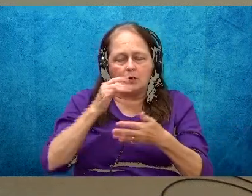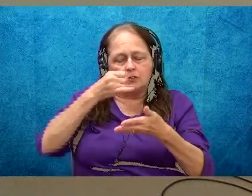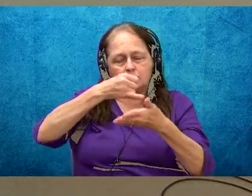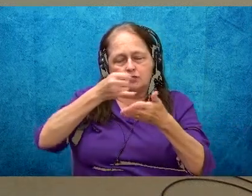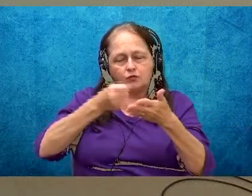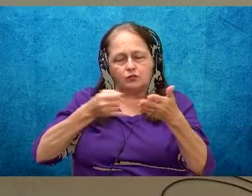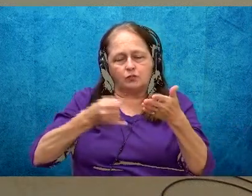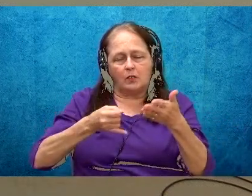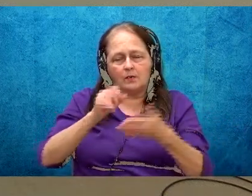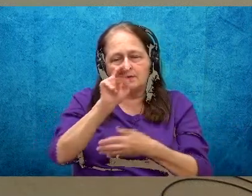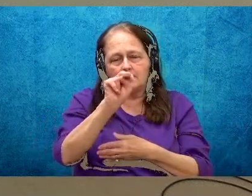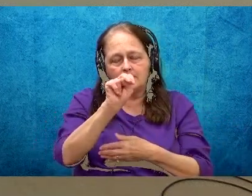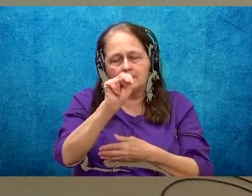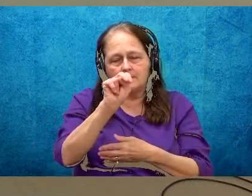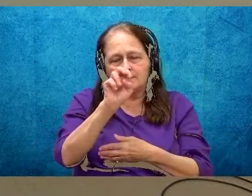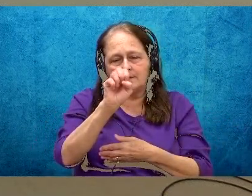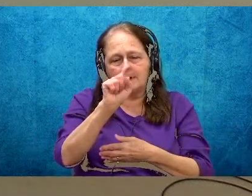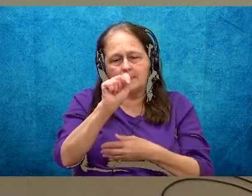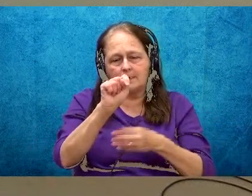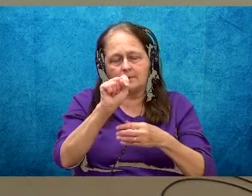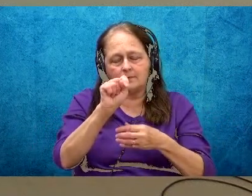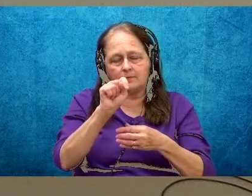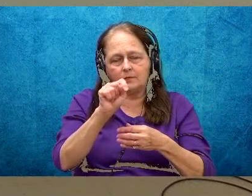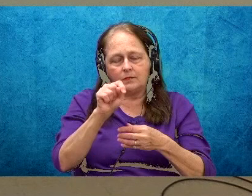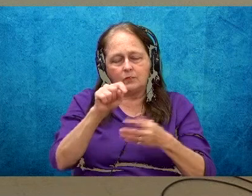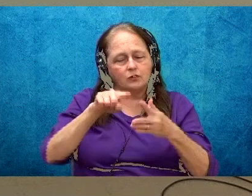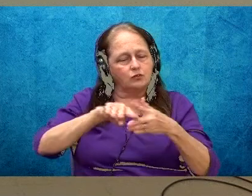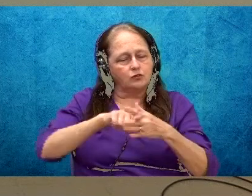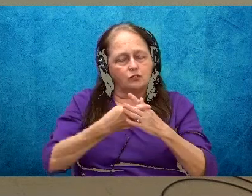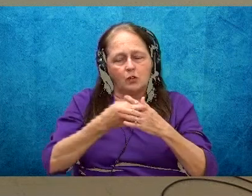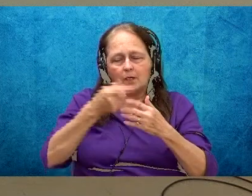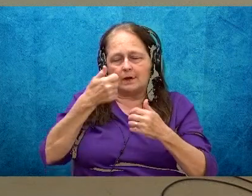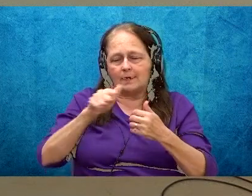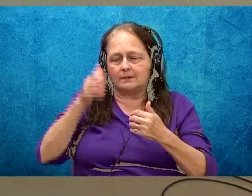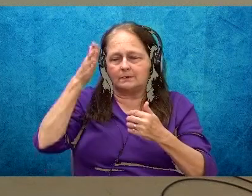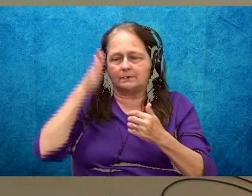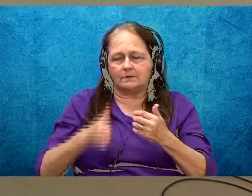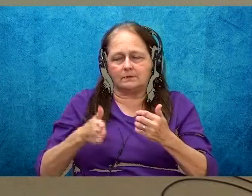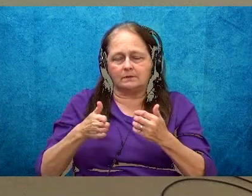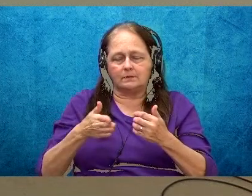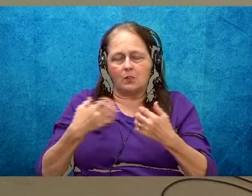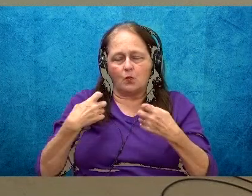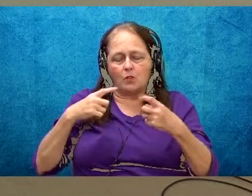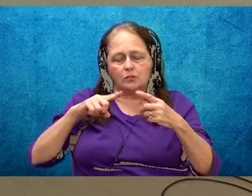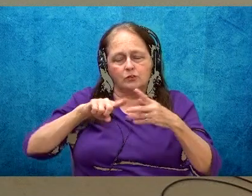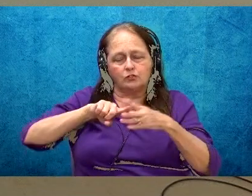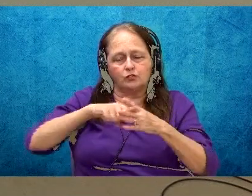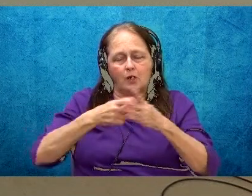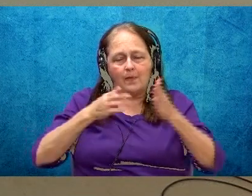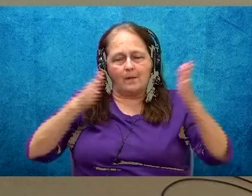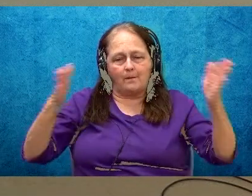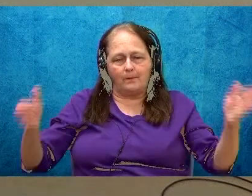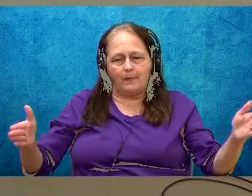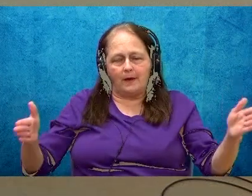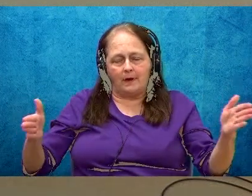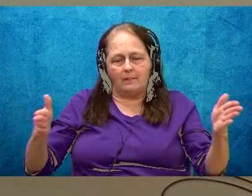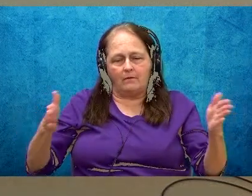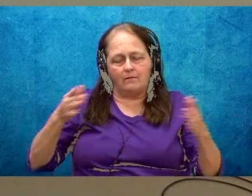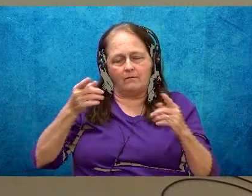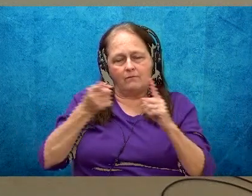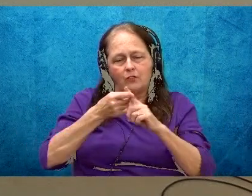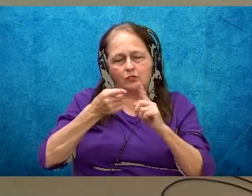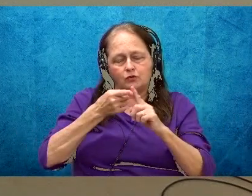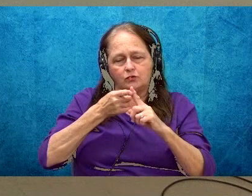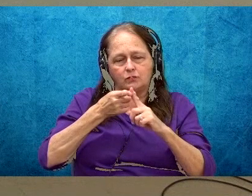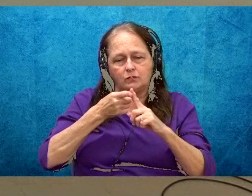the net. You can start with any side. I like to start with the larger piece first.